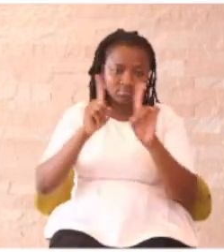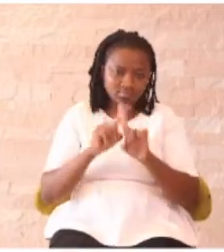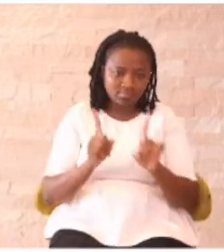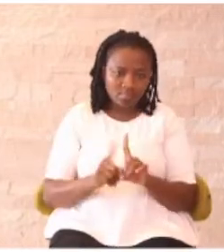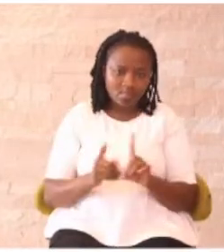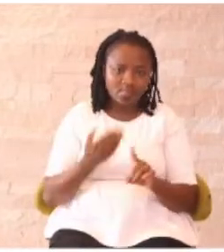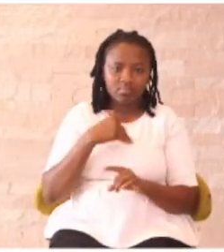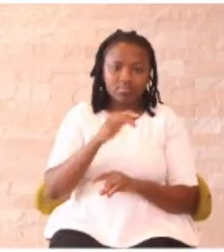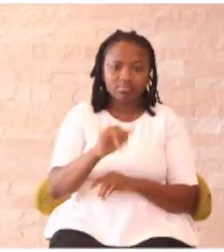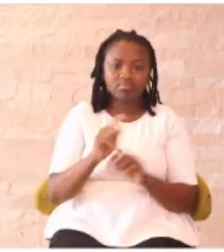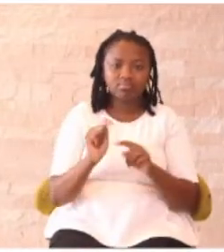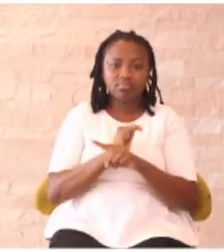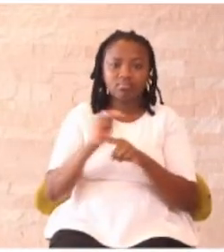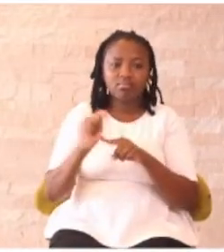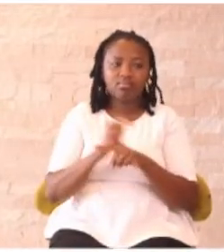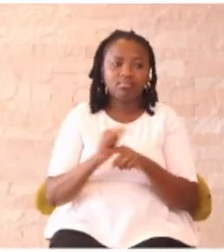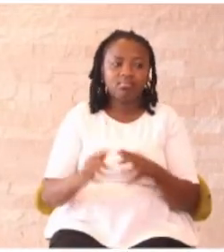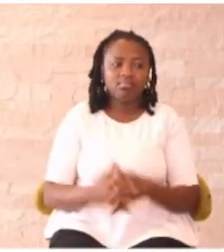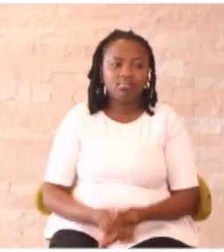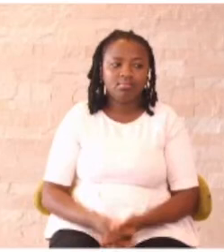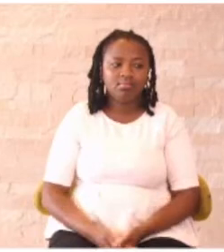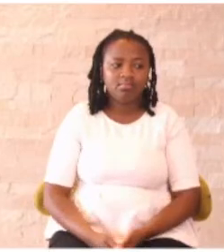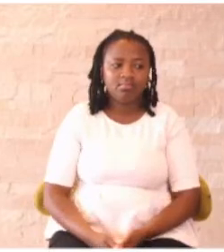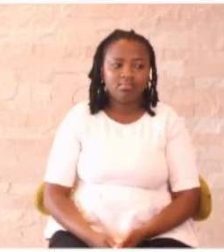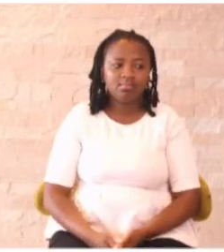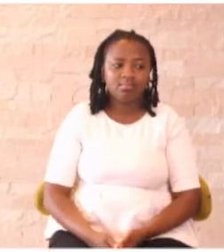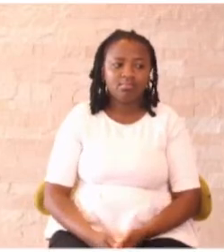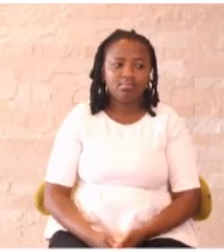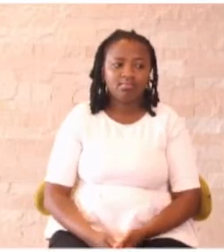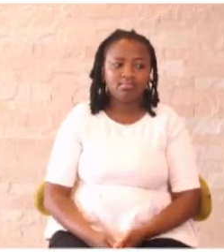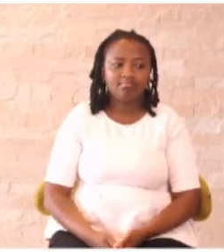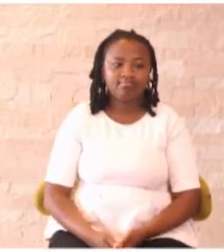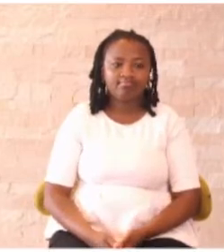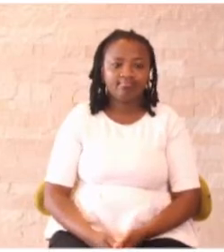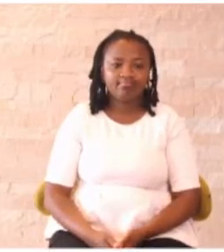training. So the challenges,